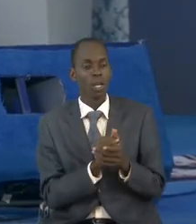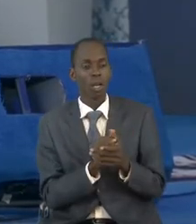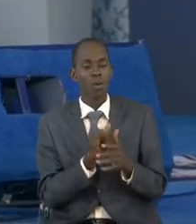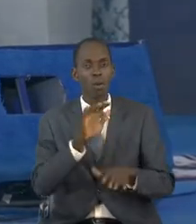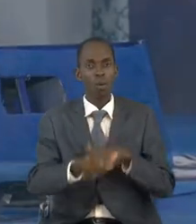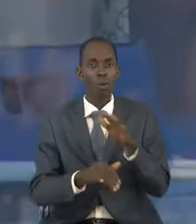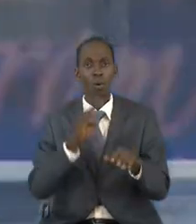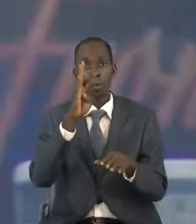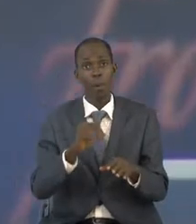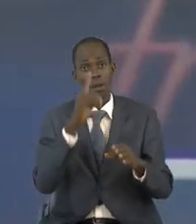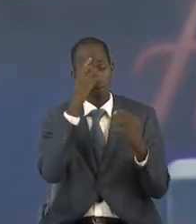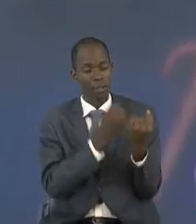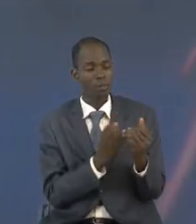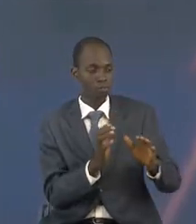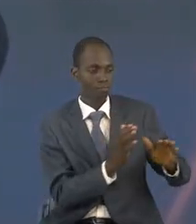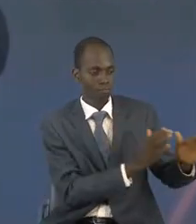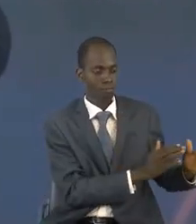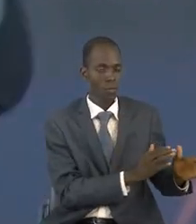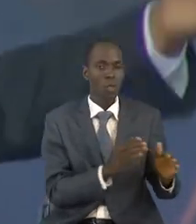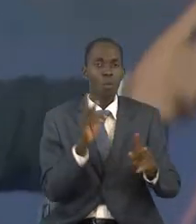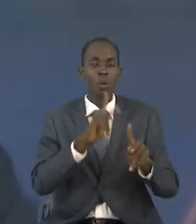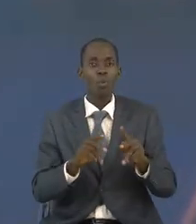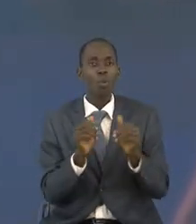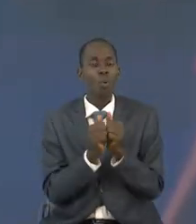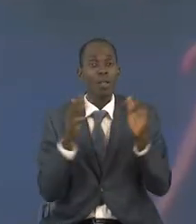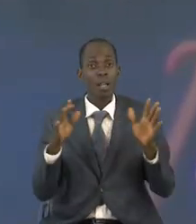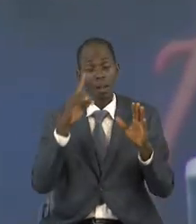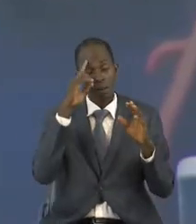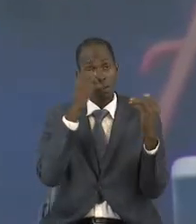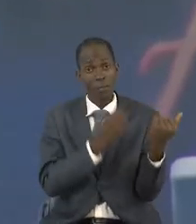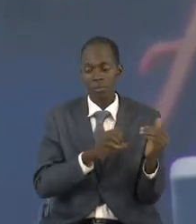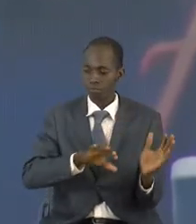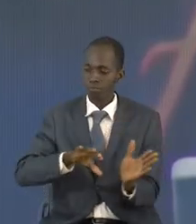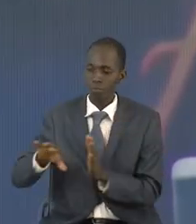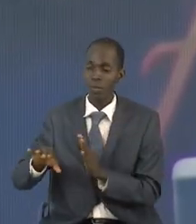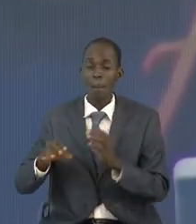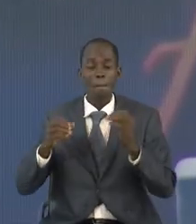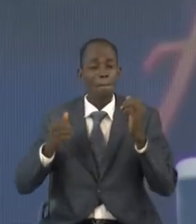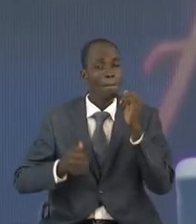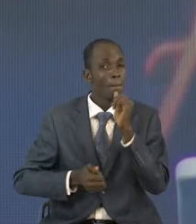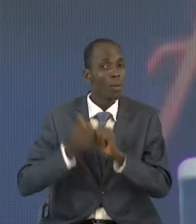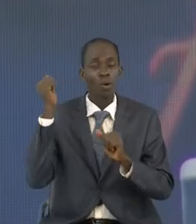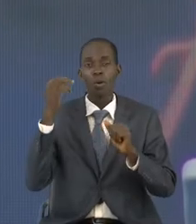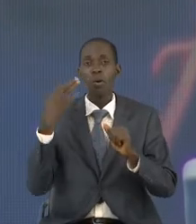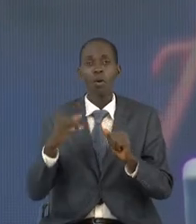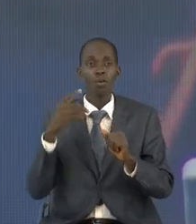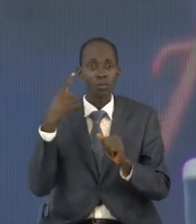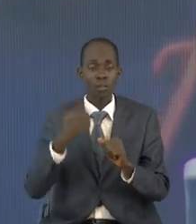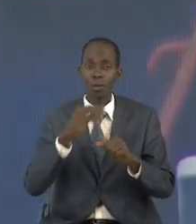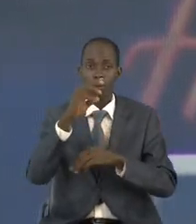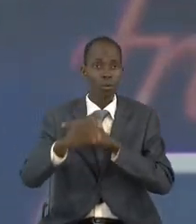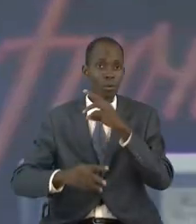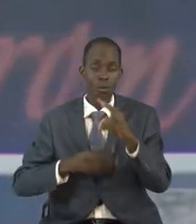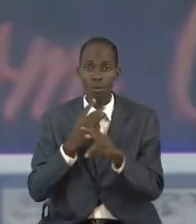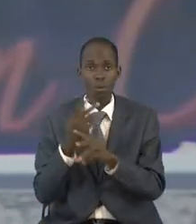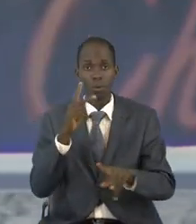are faithless, the vast majority of the world, of your world, the